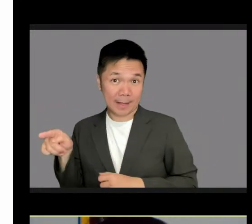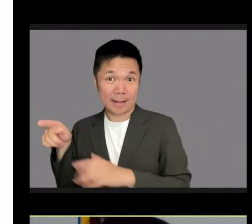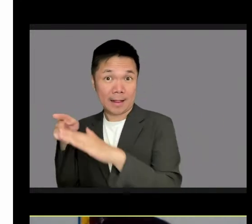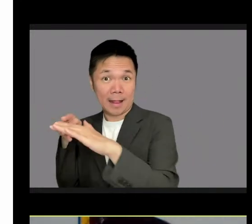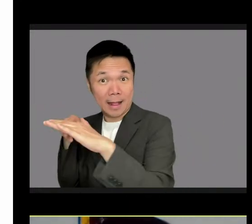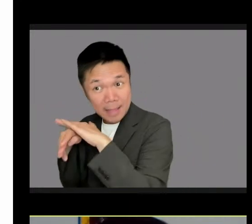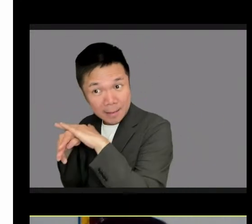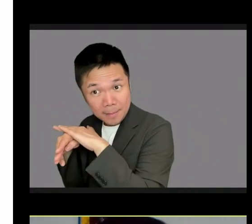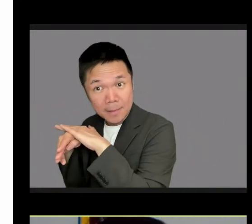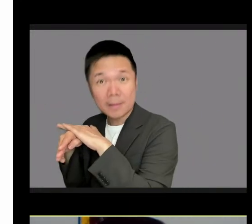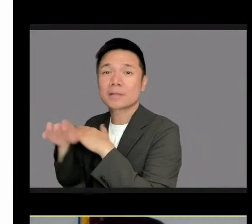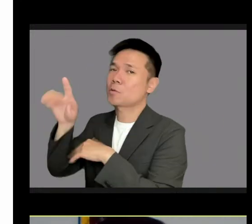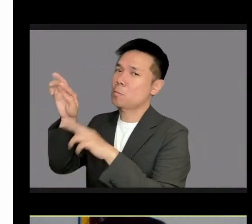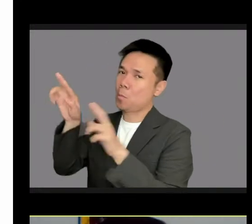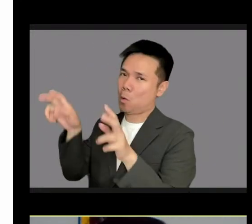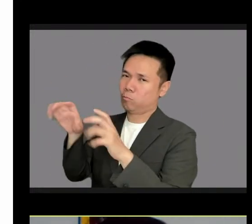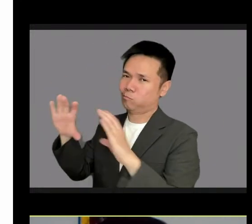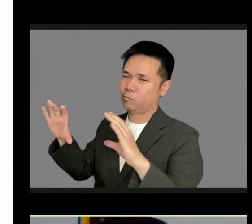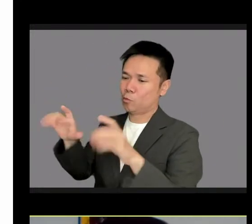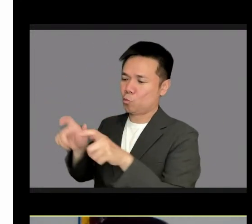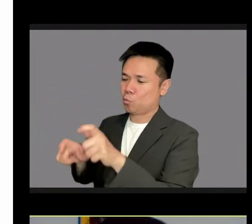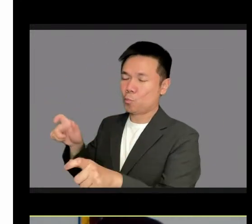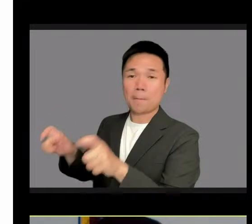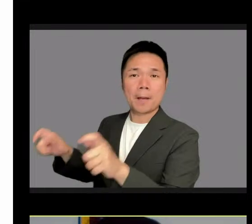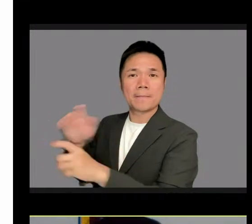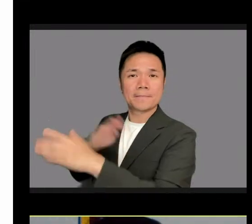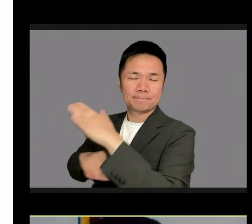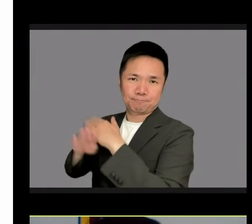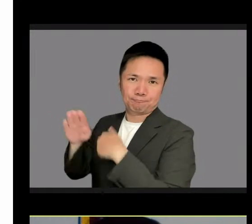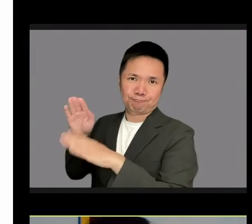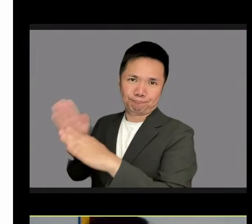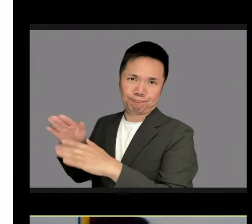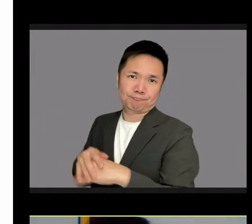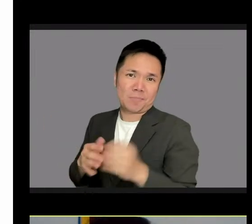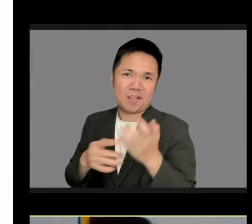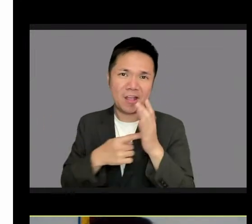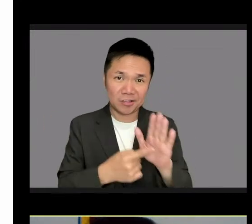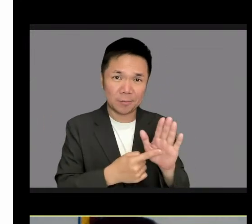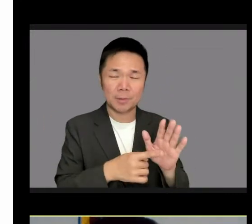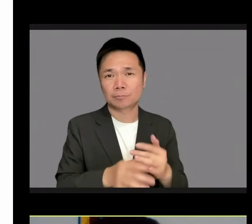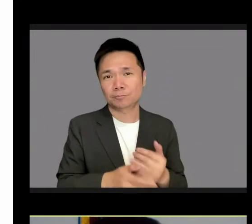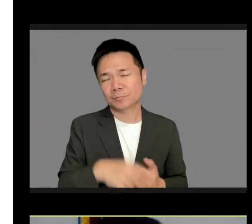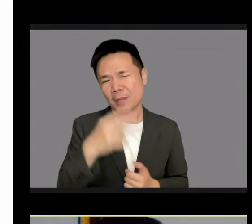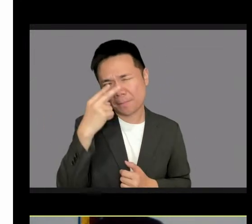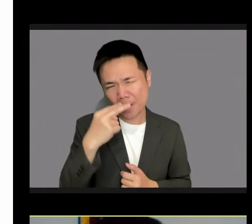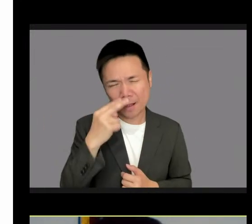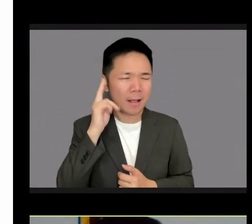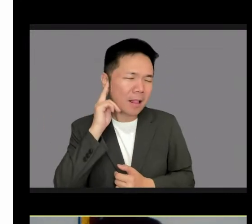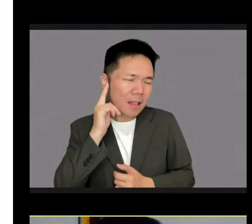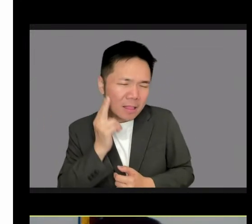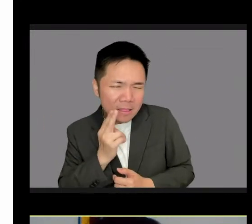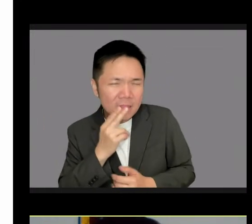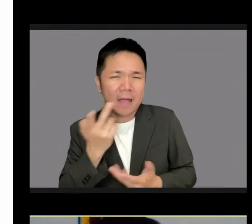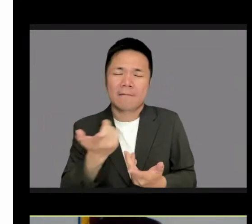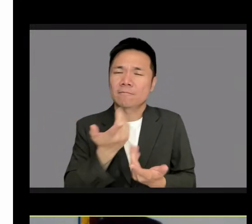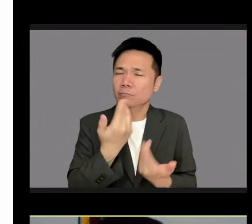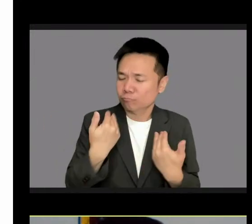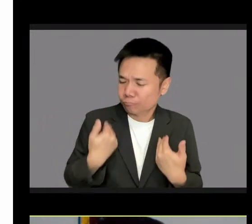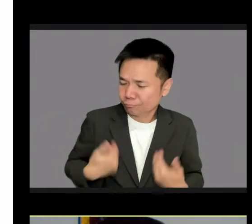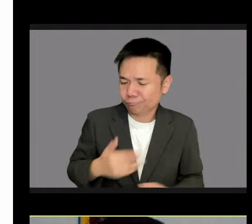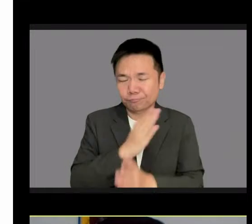people with disability. So someone with an impairment must be able to experience web-based